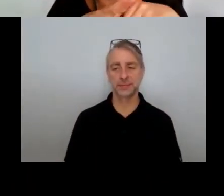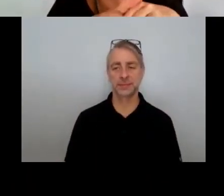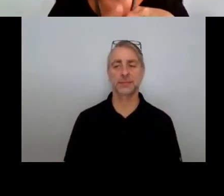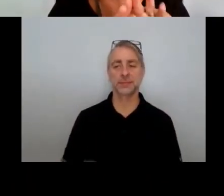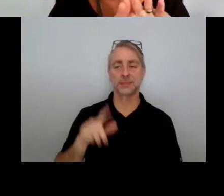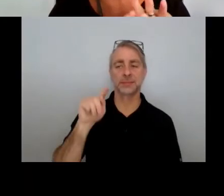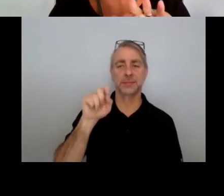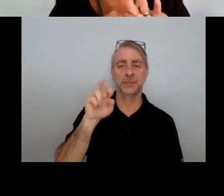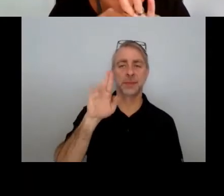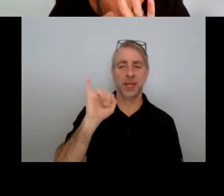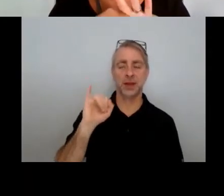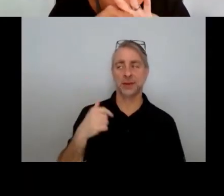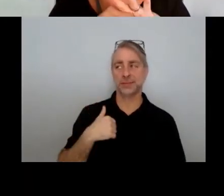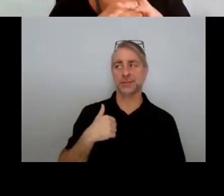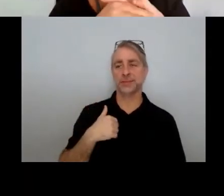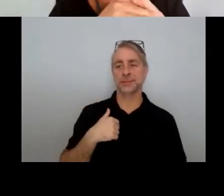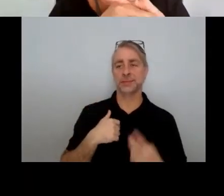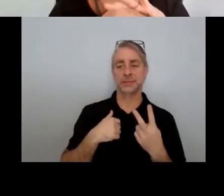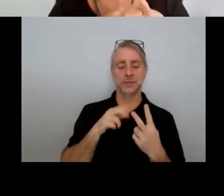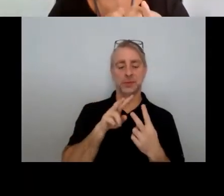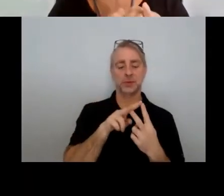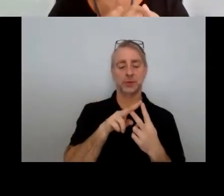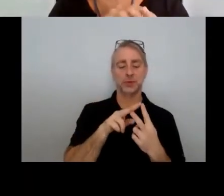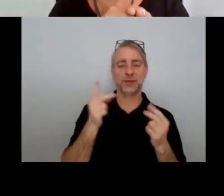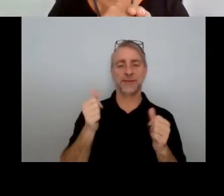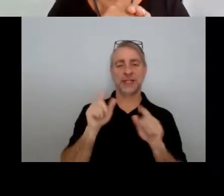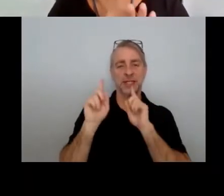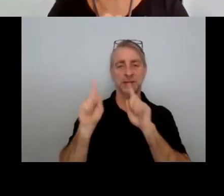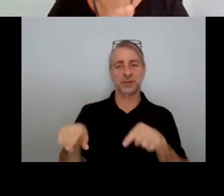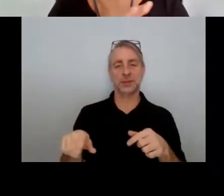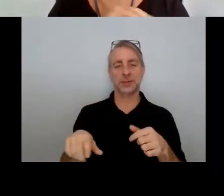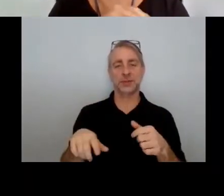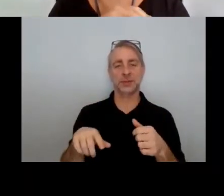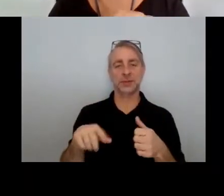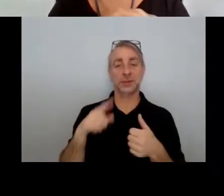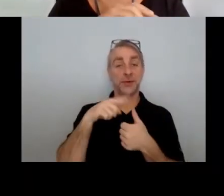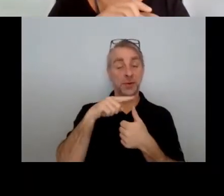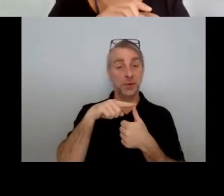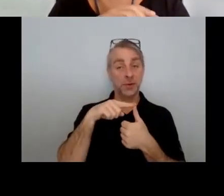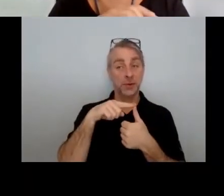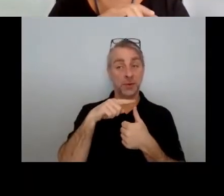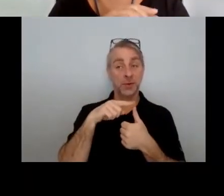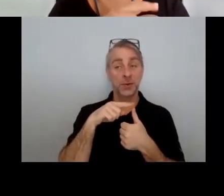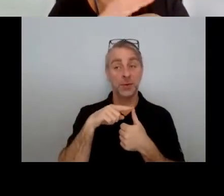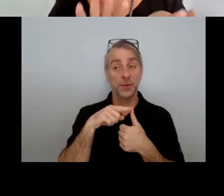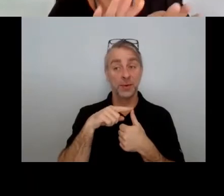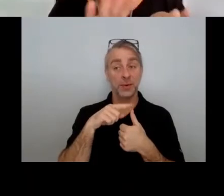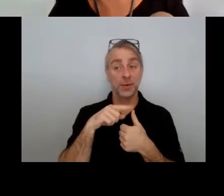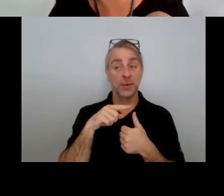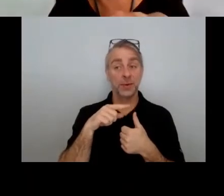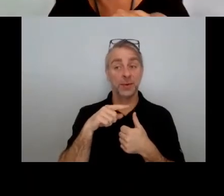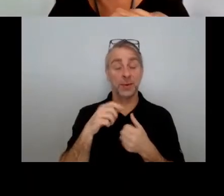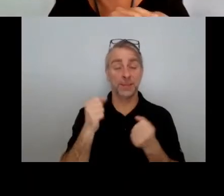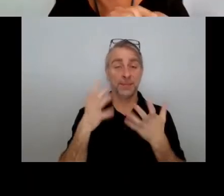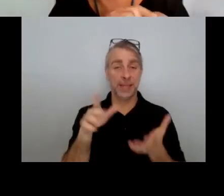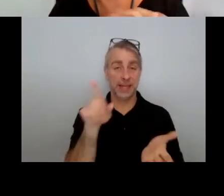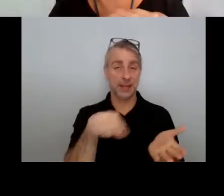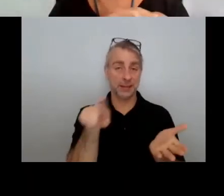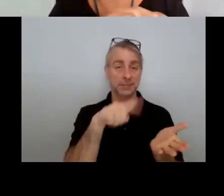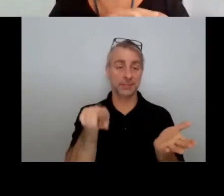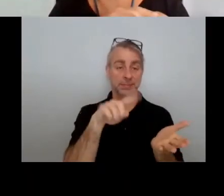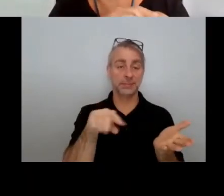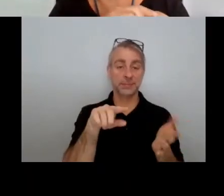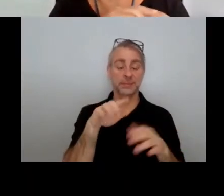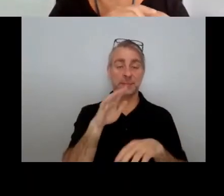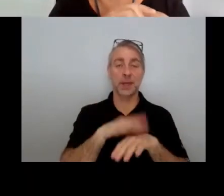I have 2 quick answers for that. One is, many of you on the